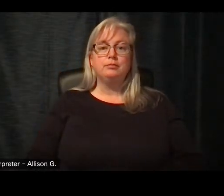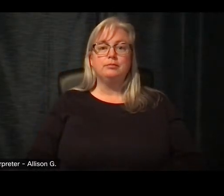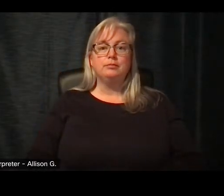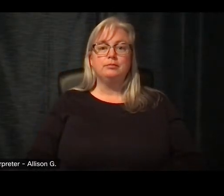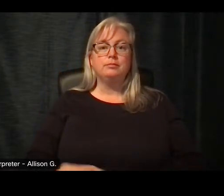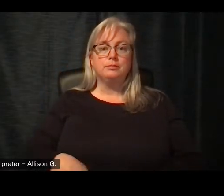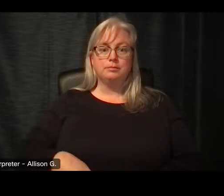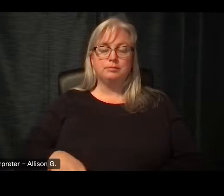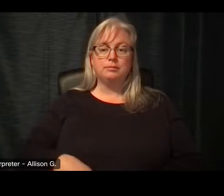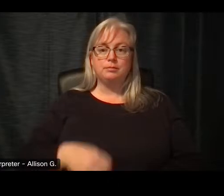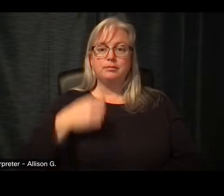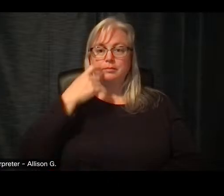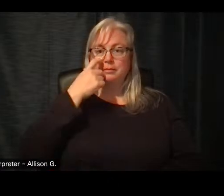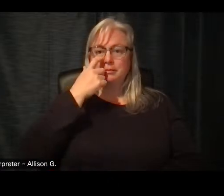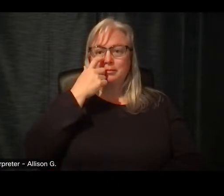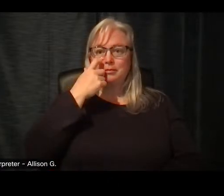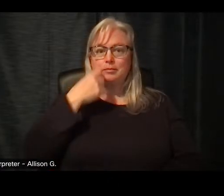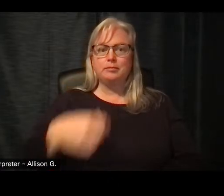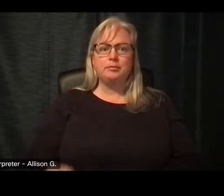Good to go? Great.